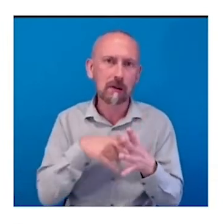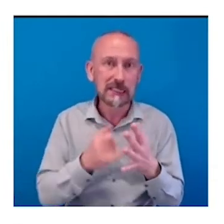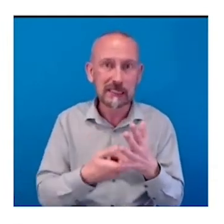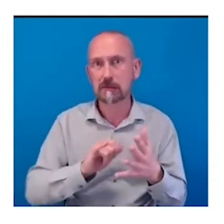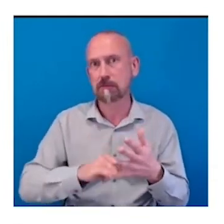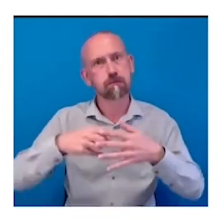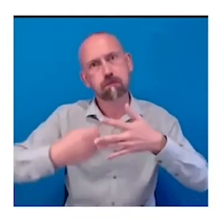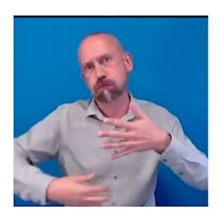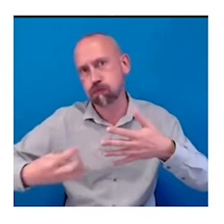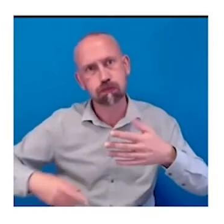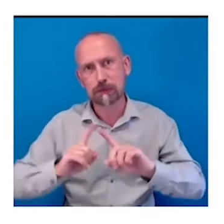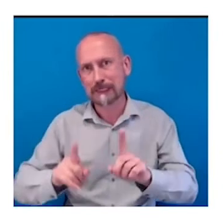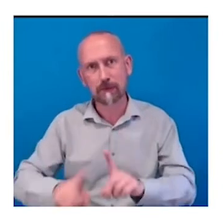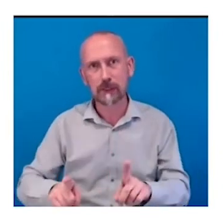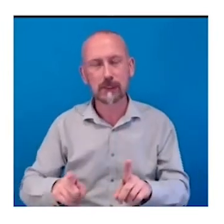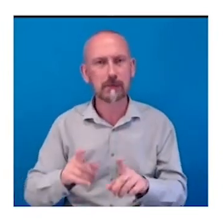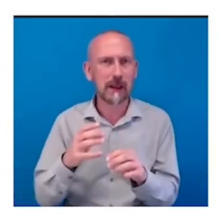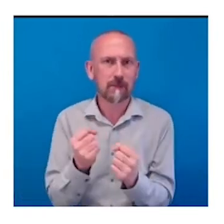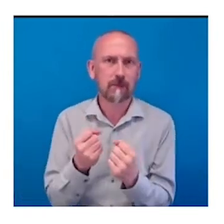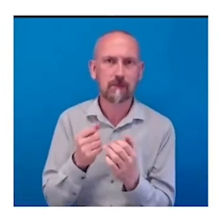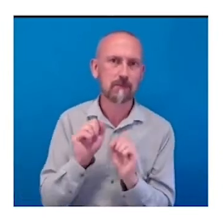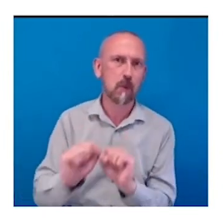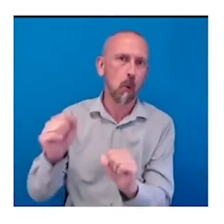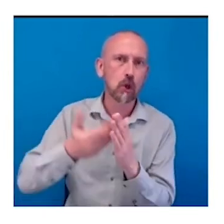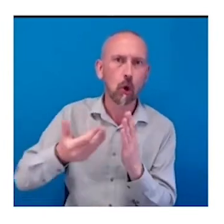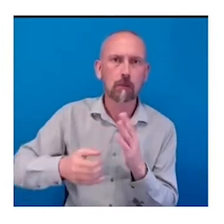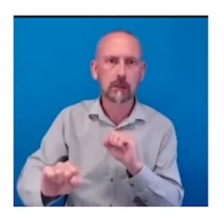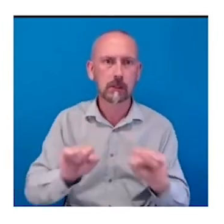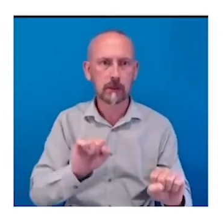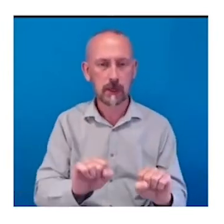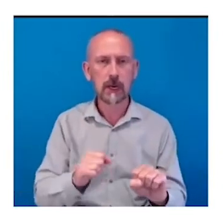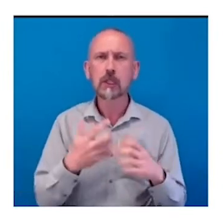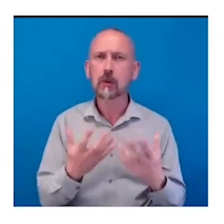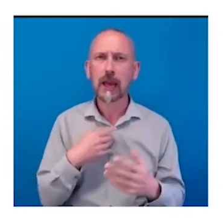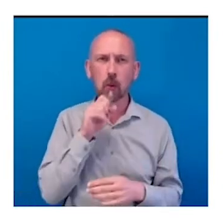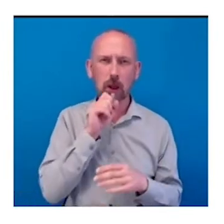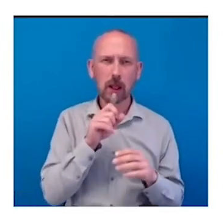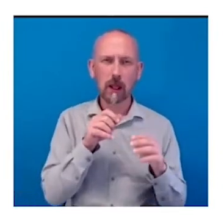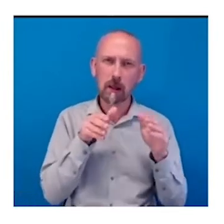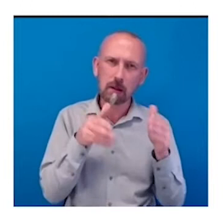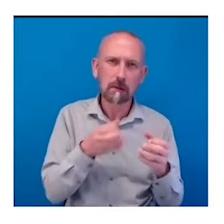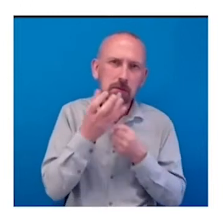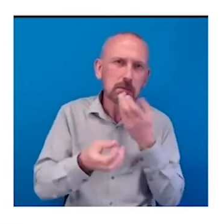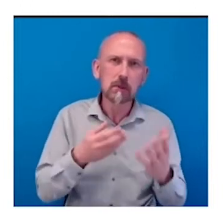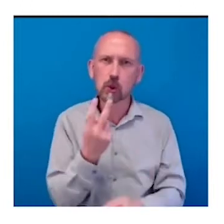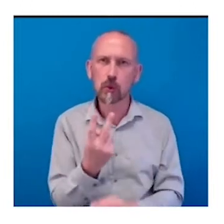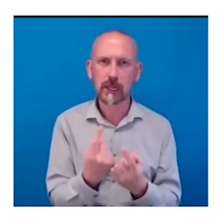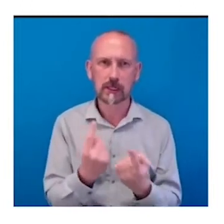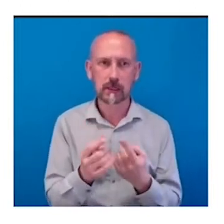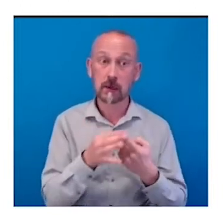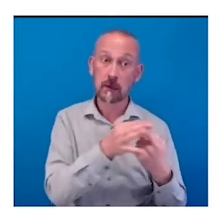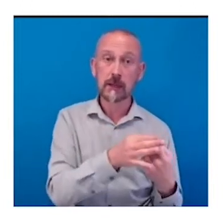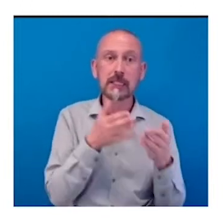documents of some sort. Today, we're going to focus on a couple of areas. One is general accessibility within documents and go through some guidelines